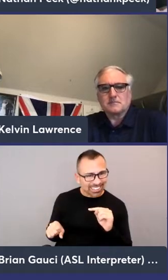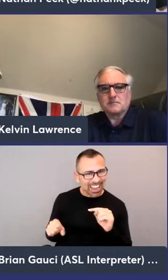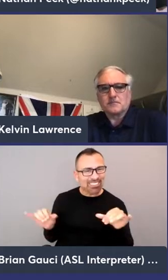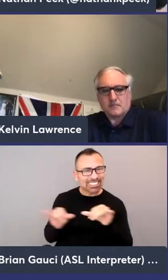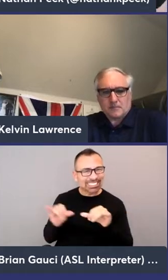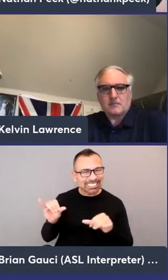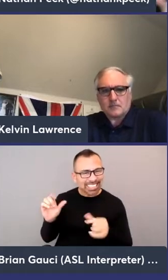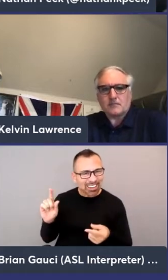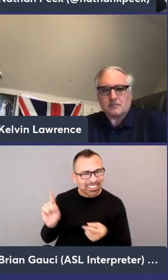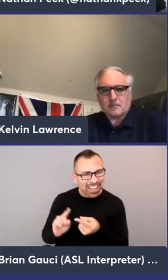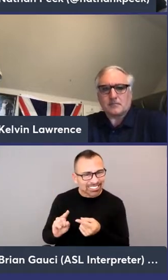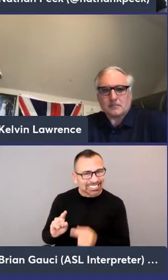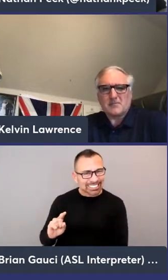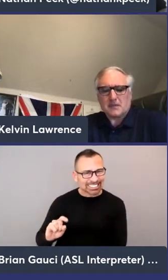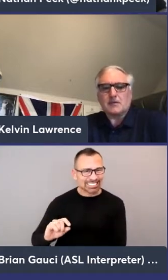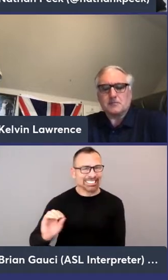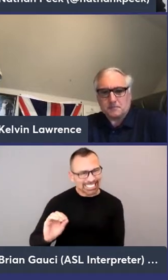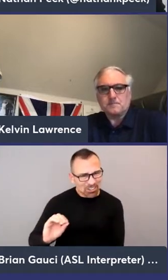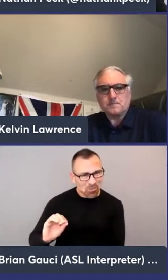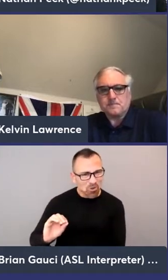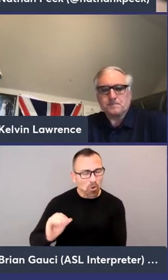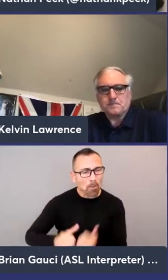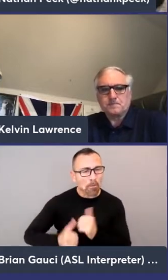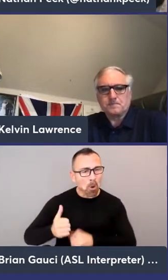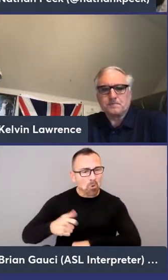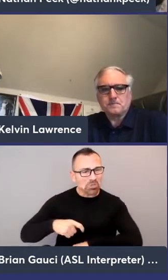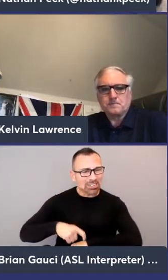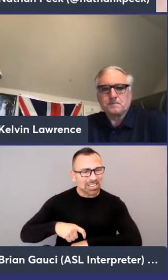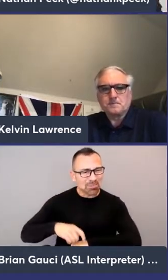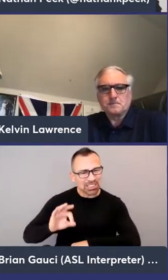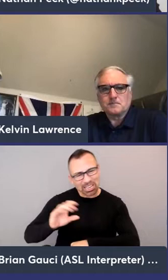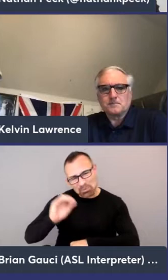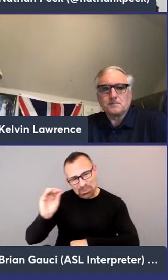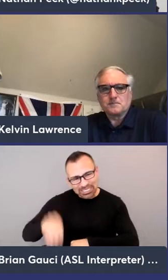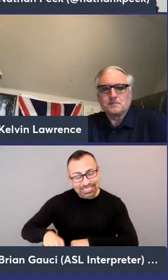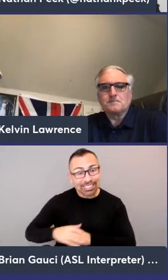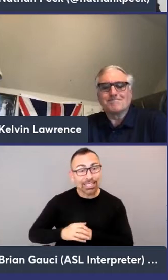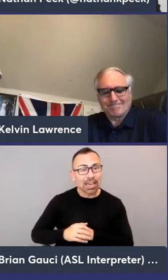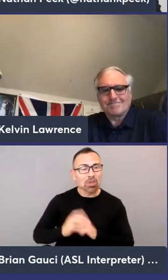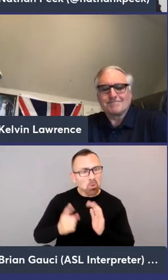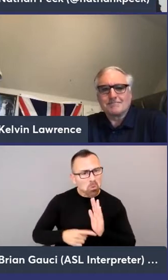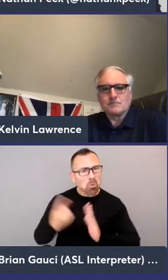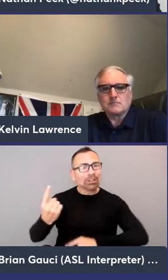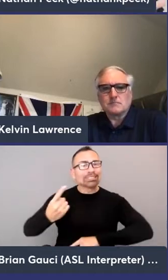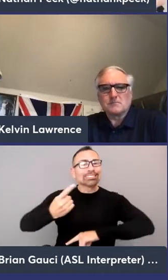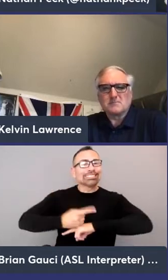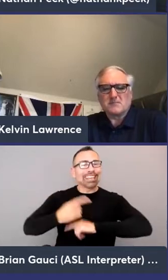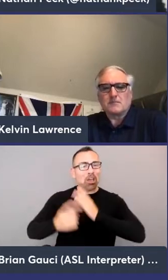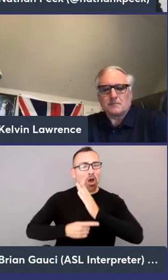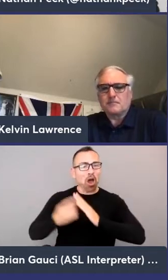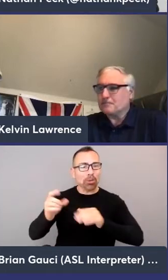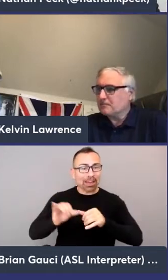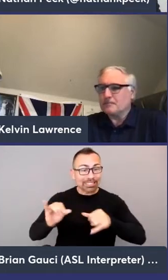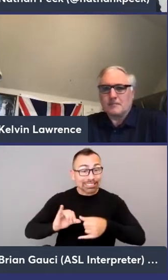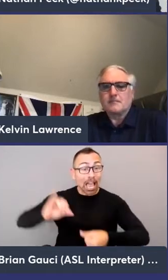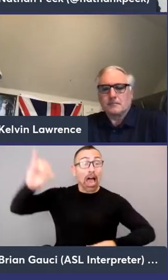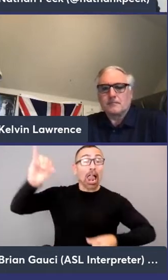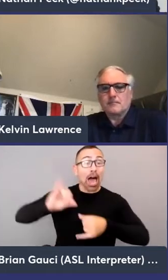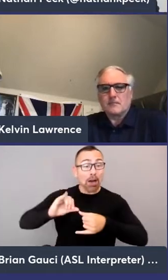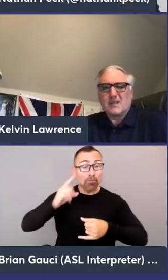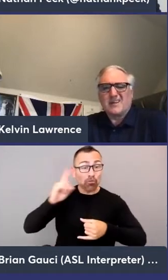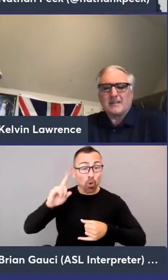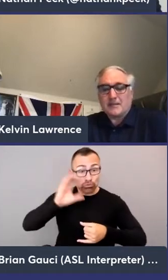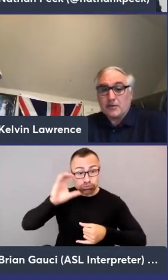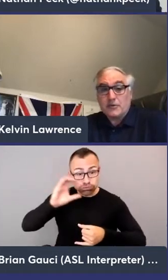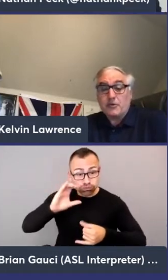zero 99% of the time, and then scale it up once per day automatically to regenerate those friend recommendations. That's